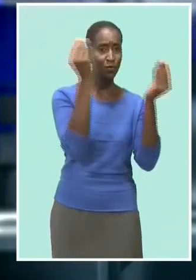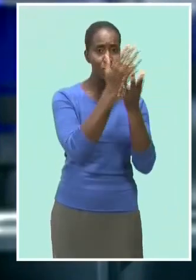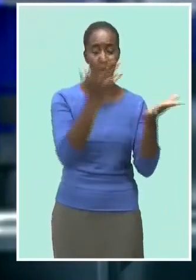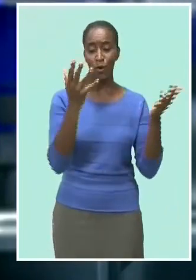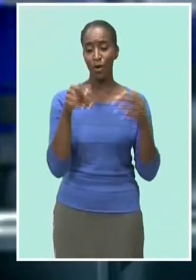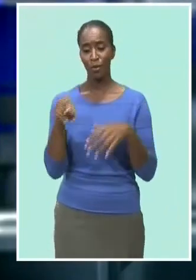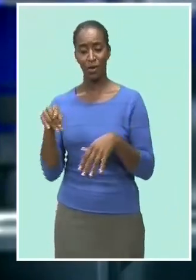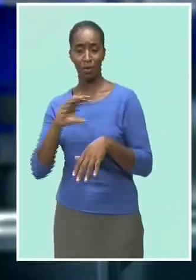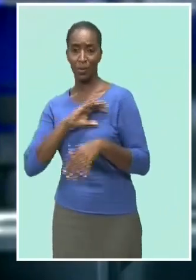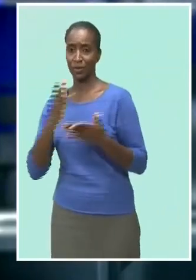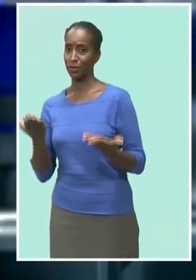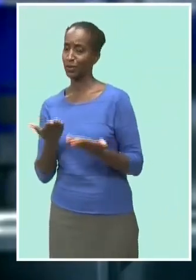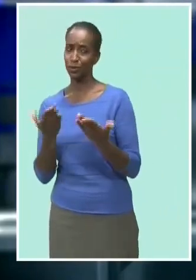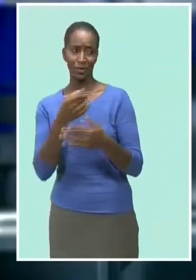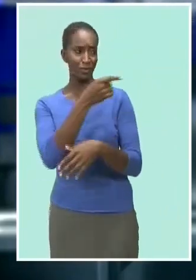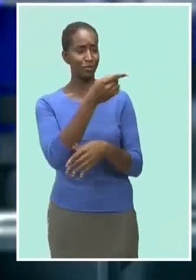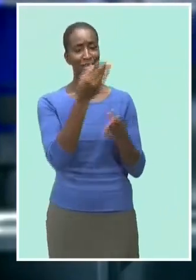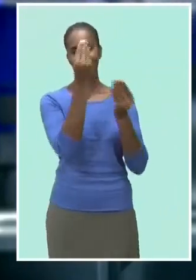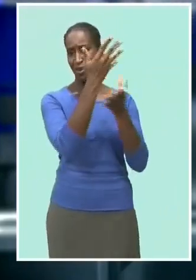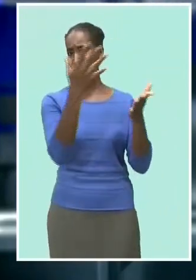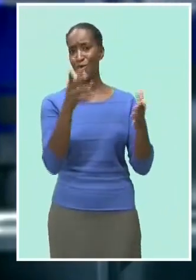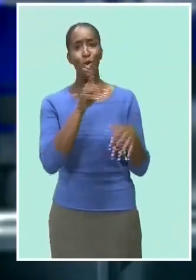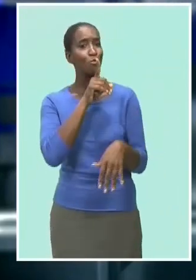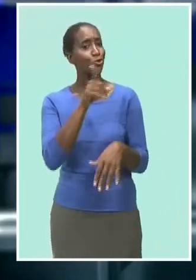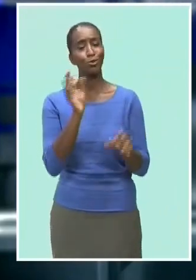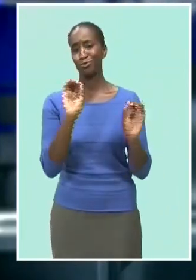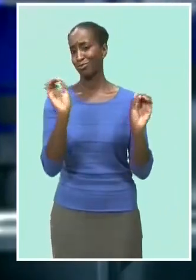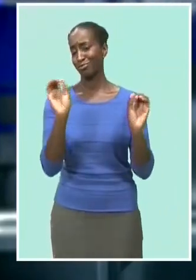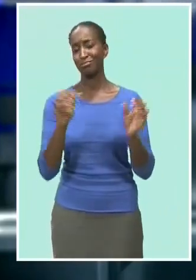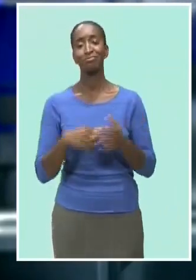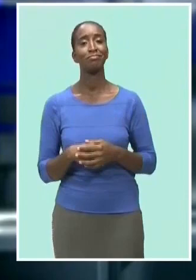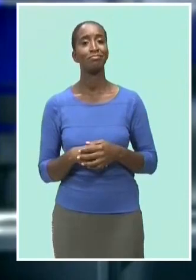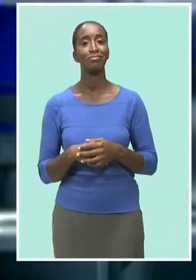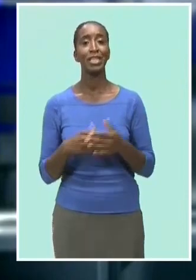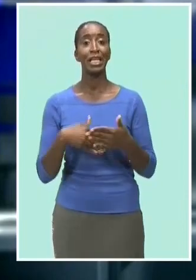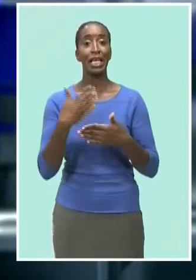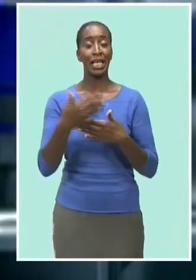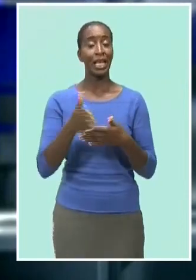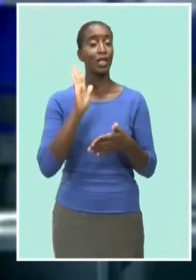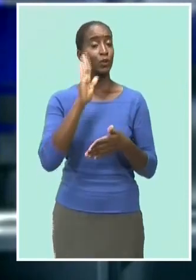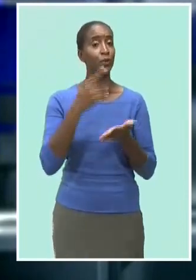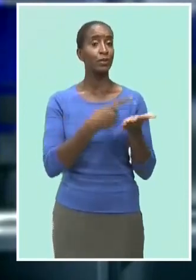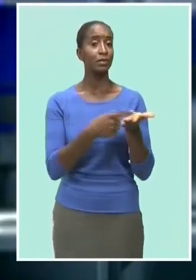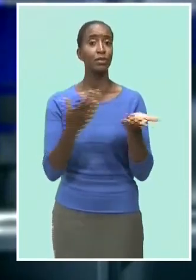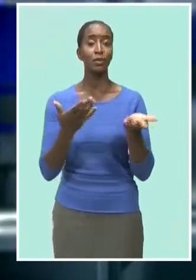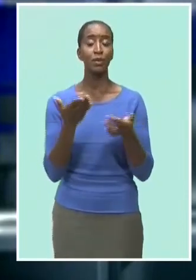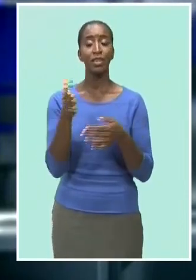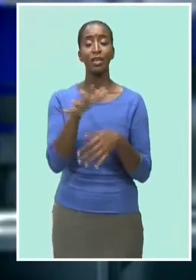the next day or two regarding the squatters at Rock Hall St. Philip. But for now, it's back to you.